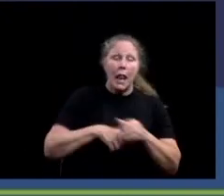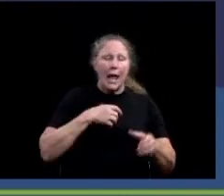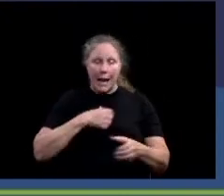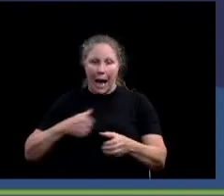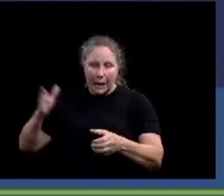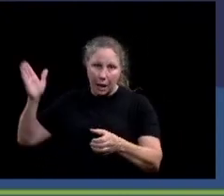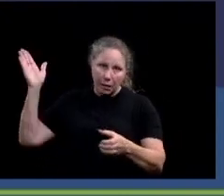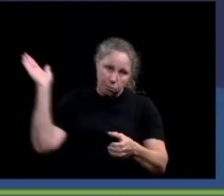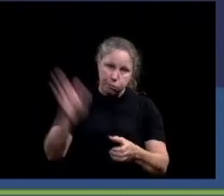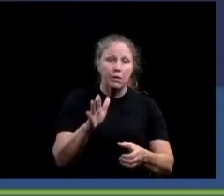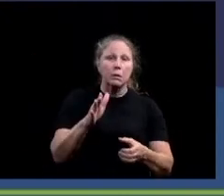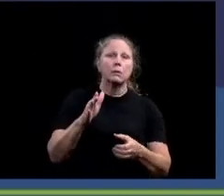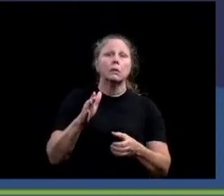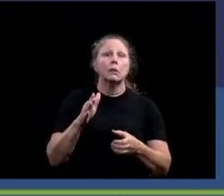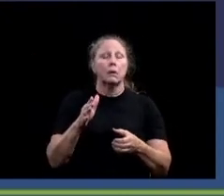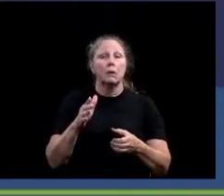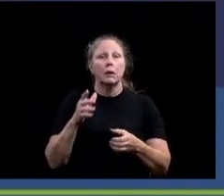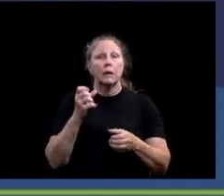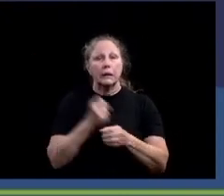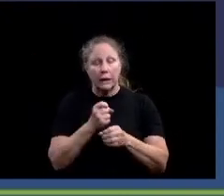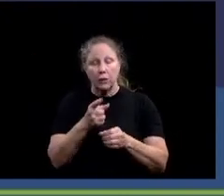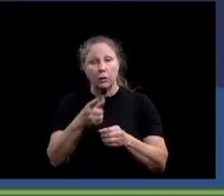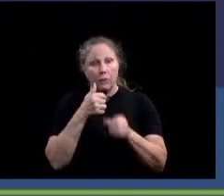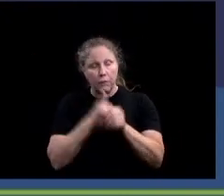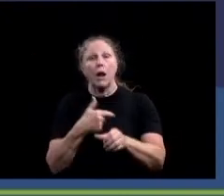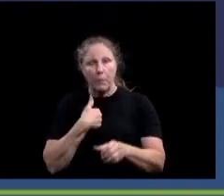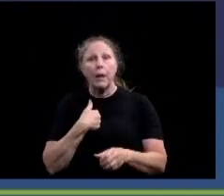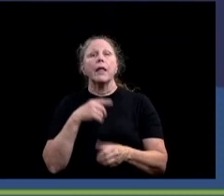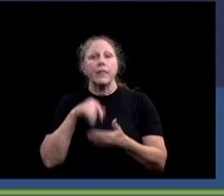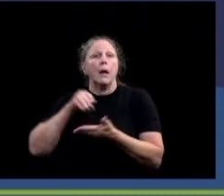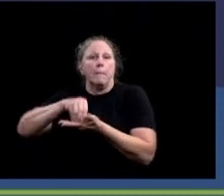compliance, we would document that on a